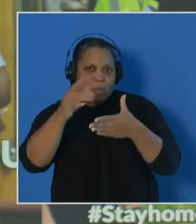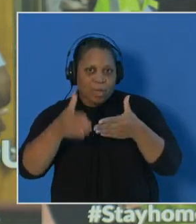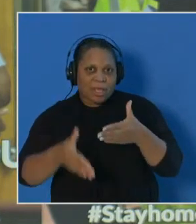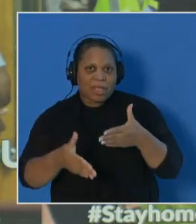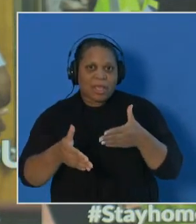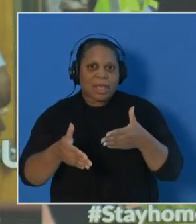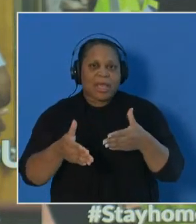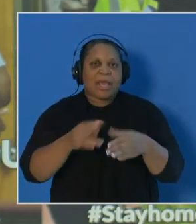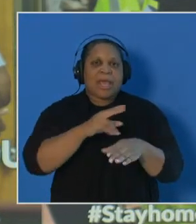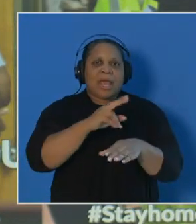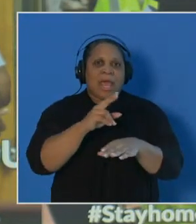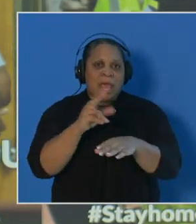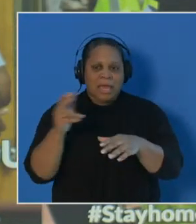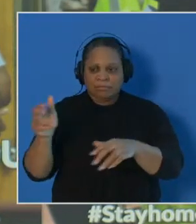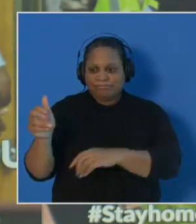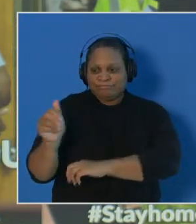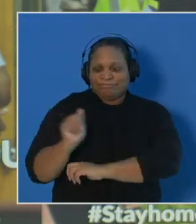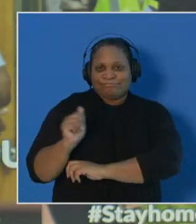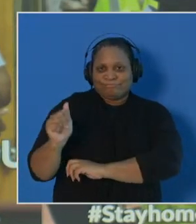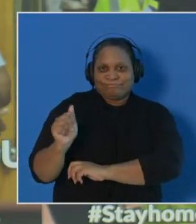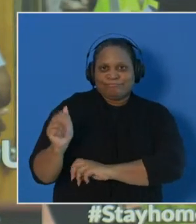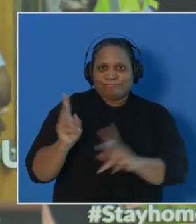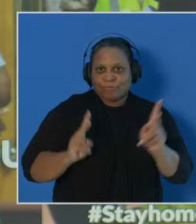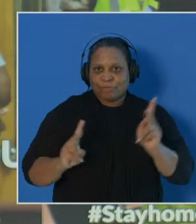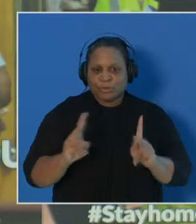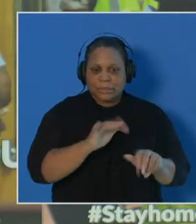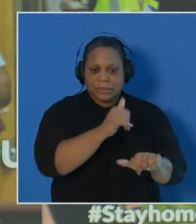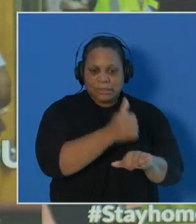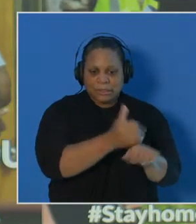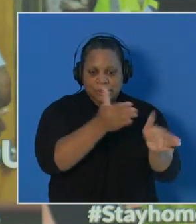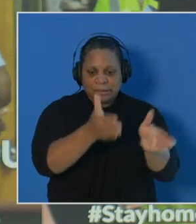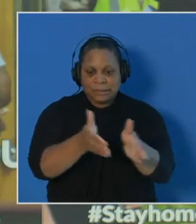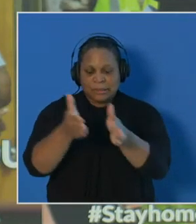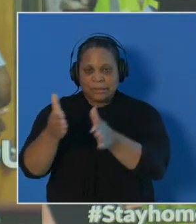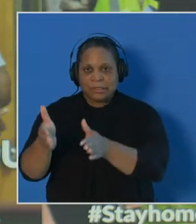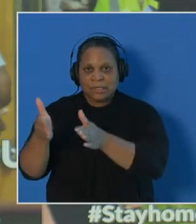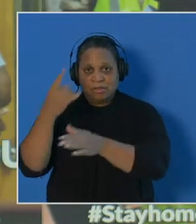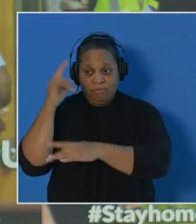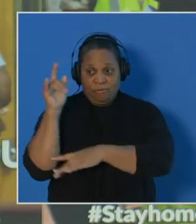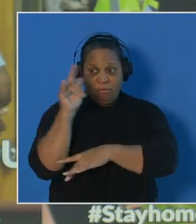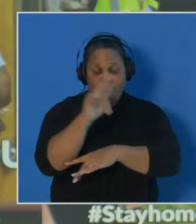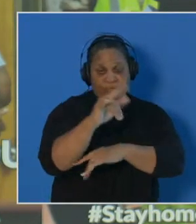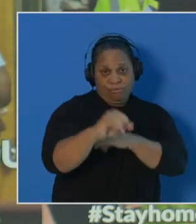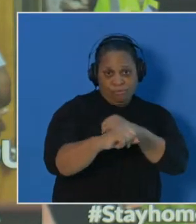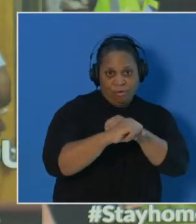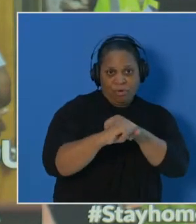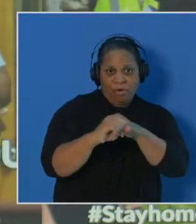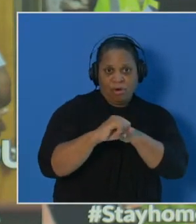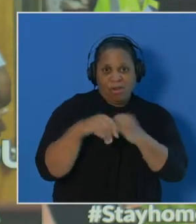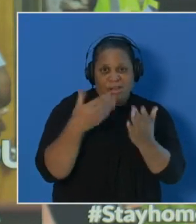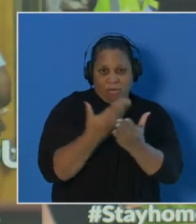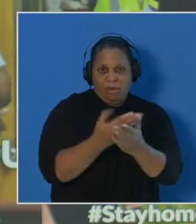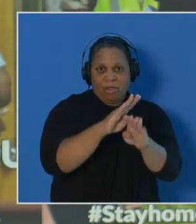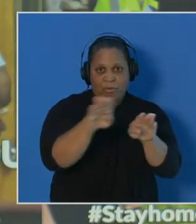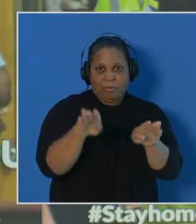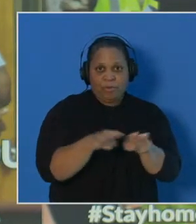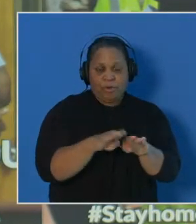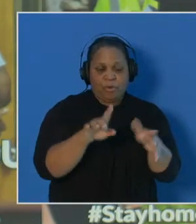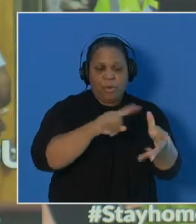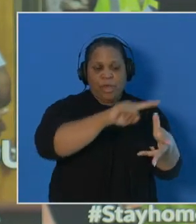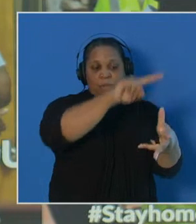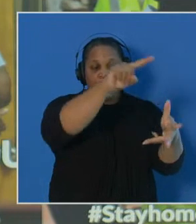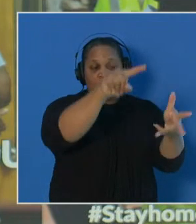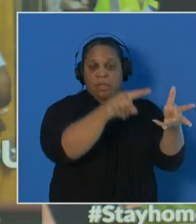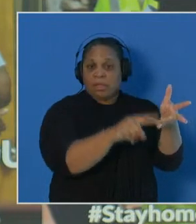Minister of Tourism and Transport, who will lay out the measures in place to begin commercial flights to Bermuda when we move to